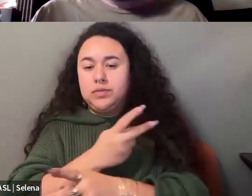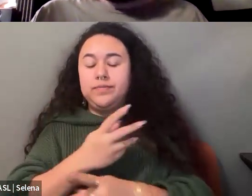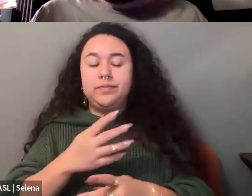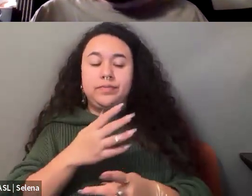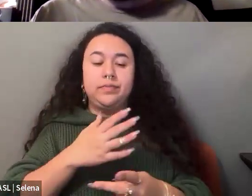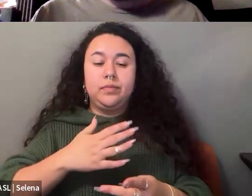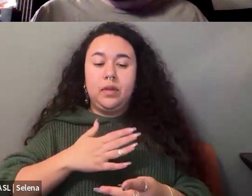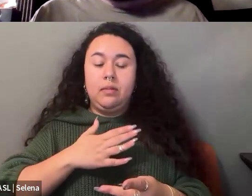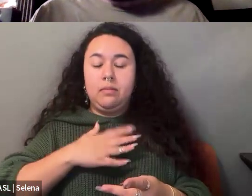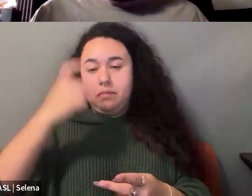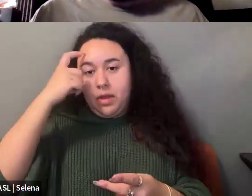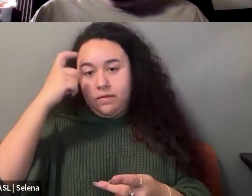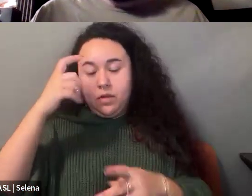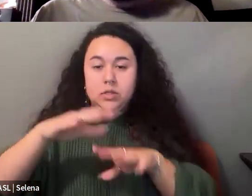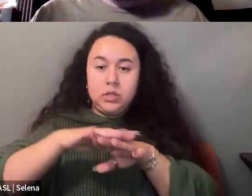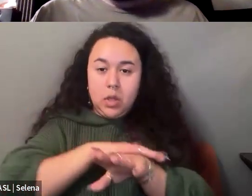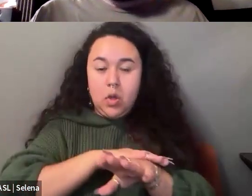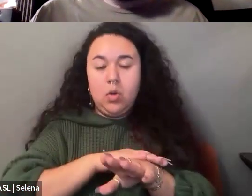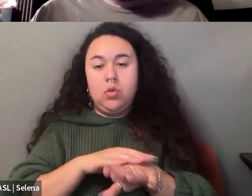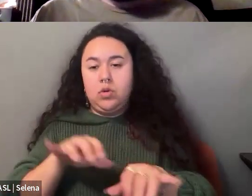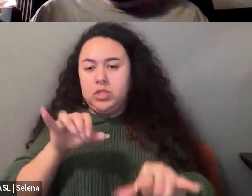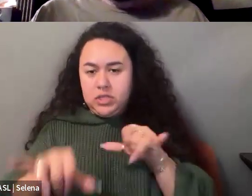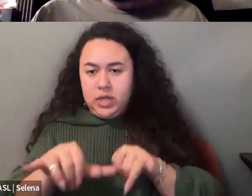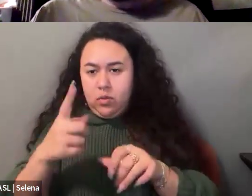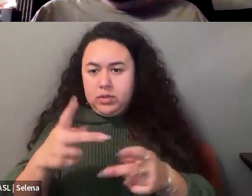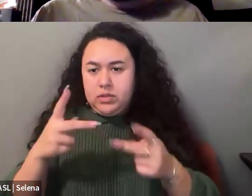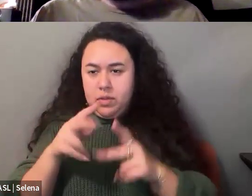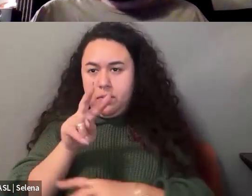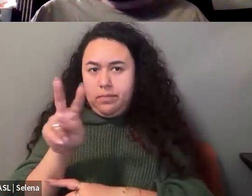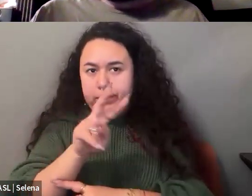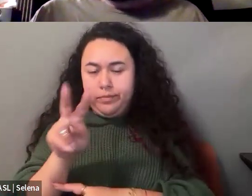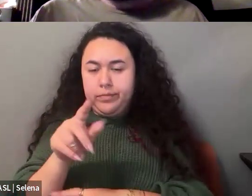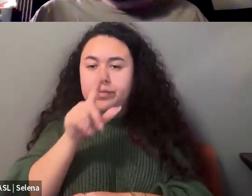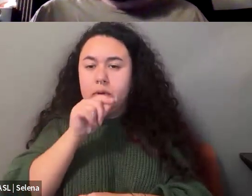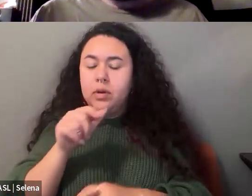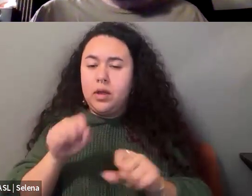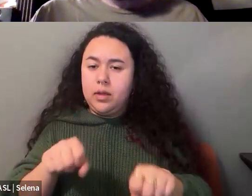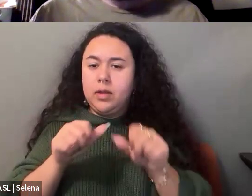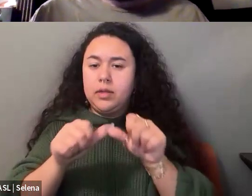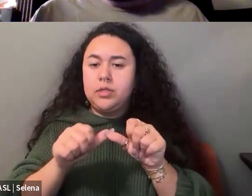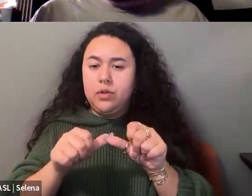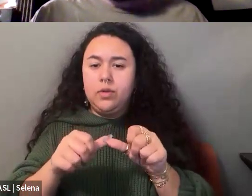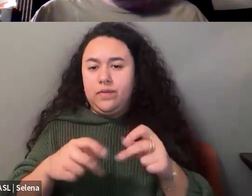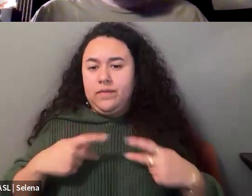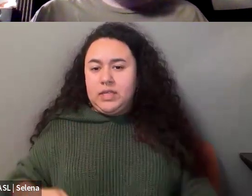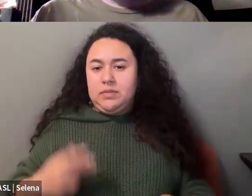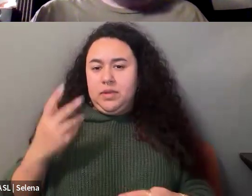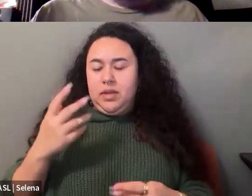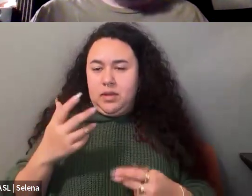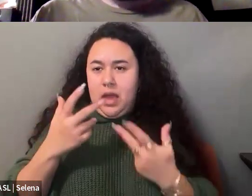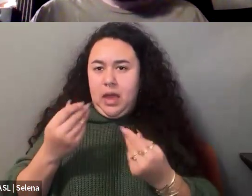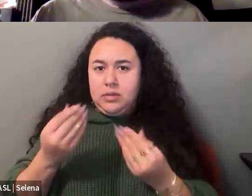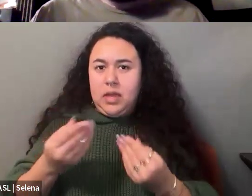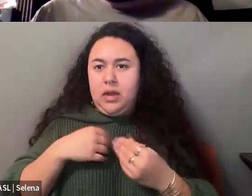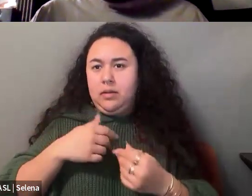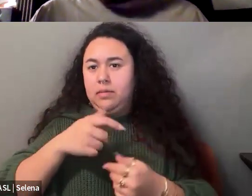birding, stationary birding are ways that I'm able to continue to physically bird. And I still